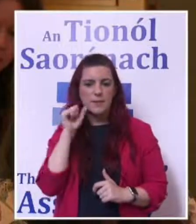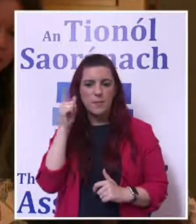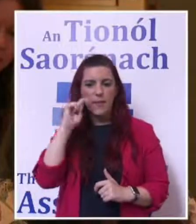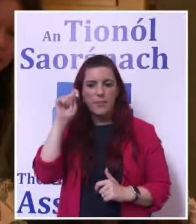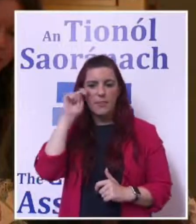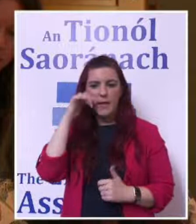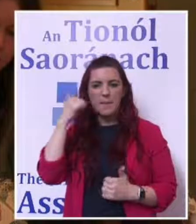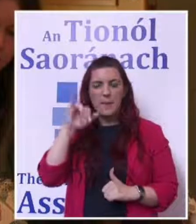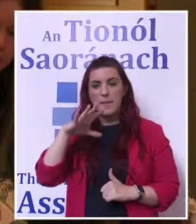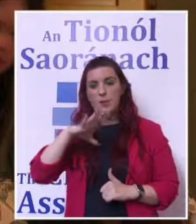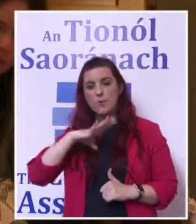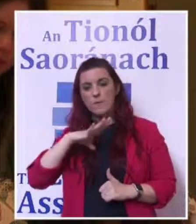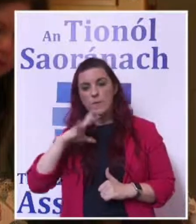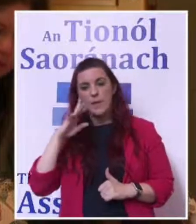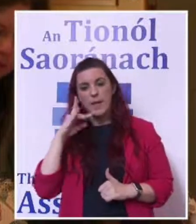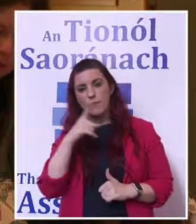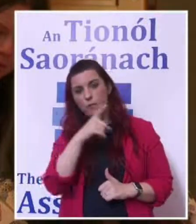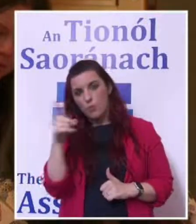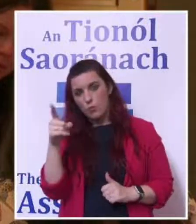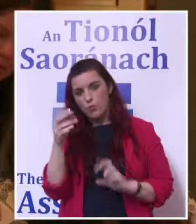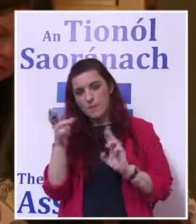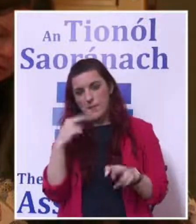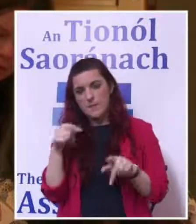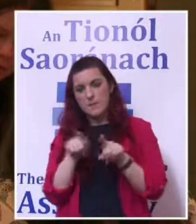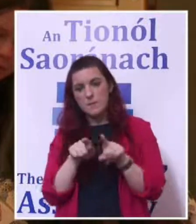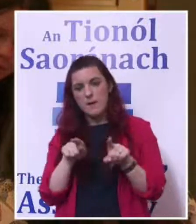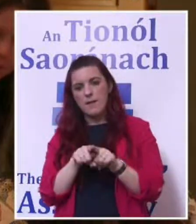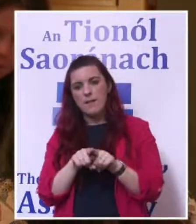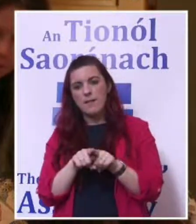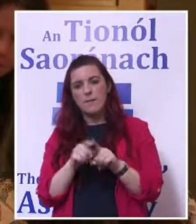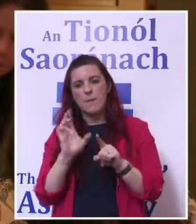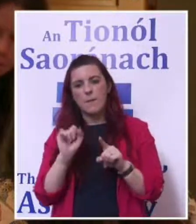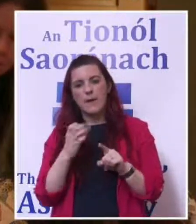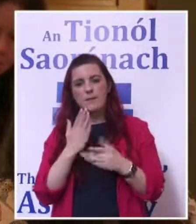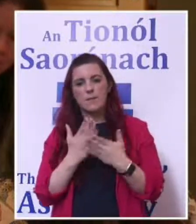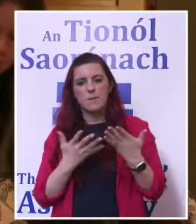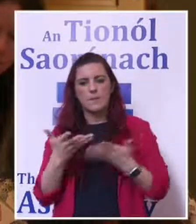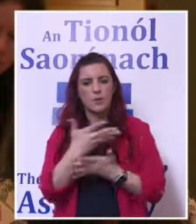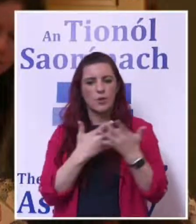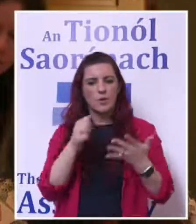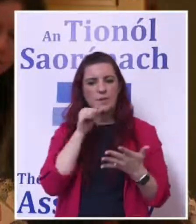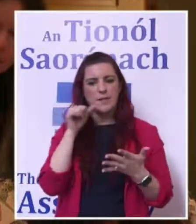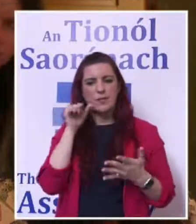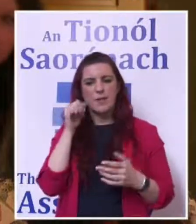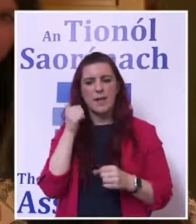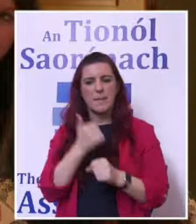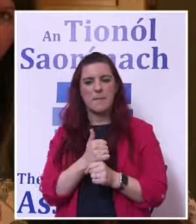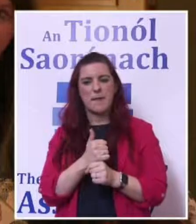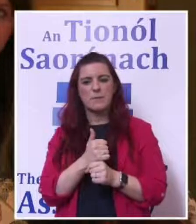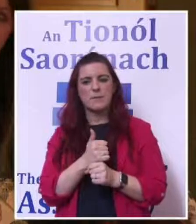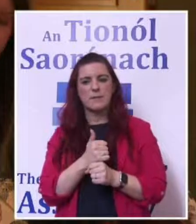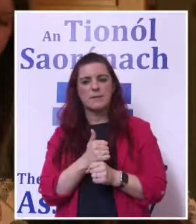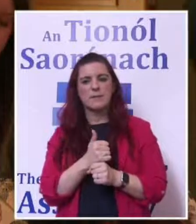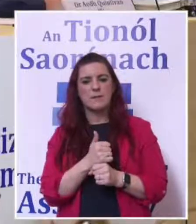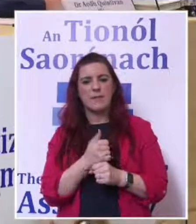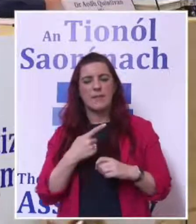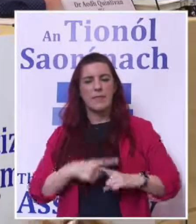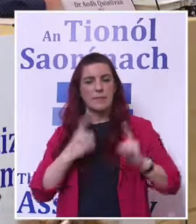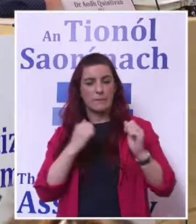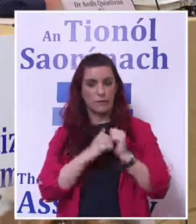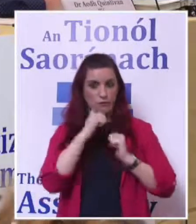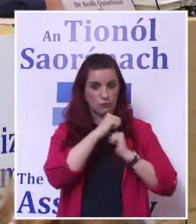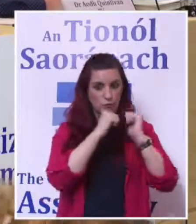be useful to hear from you on this, because we had some discussions at our table yesterday around the different